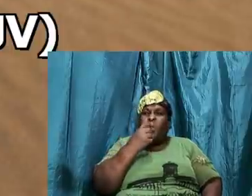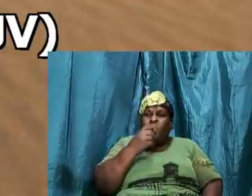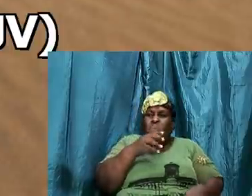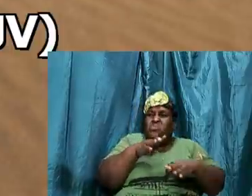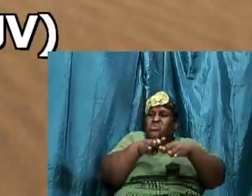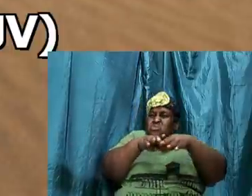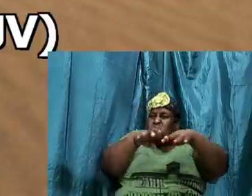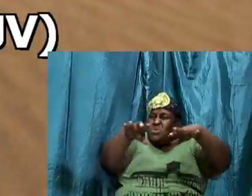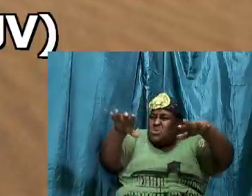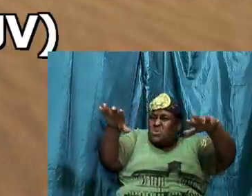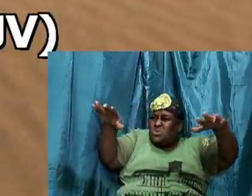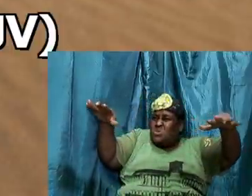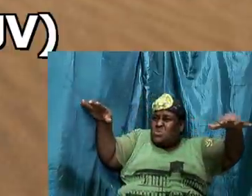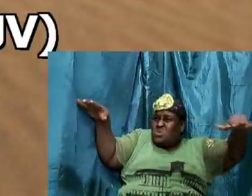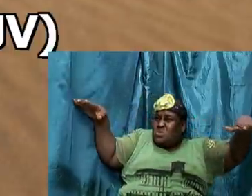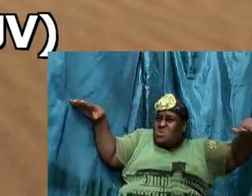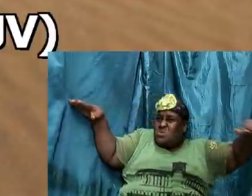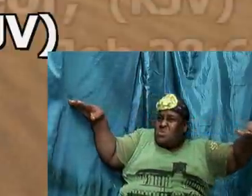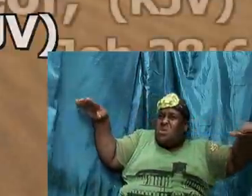the line upon it?